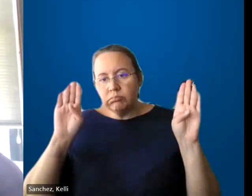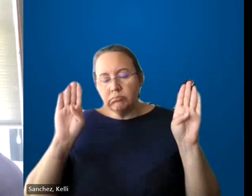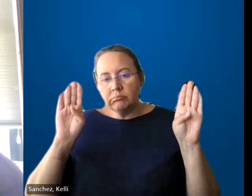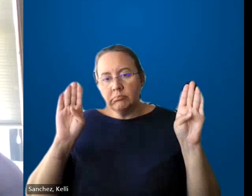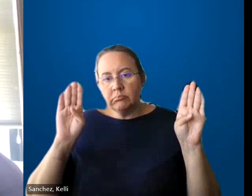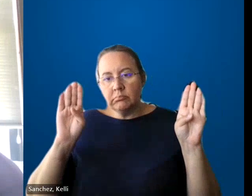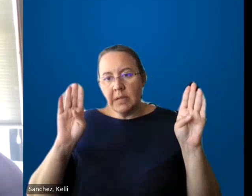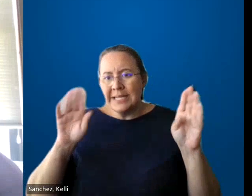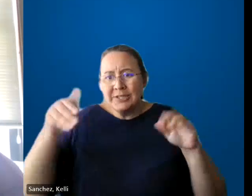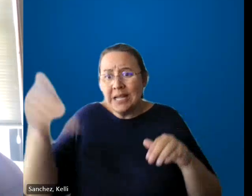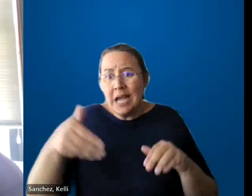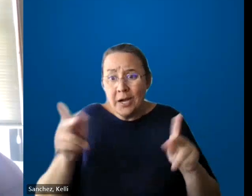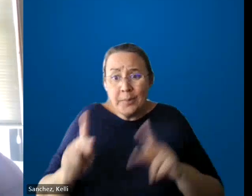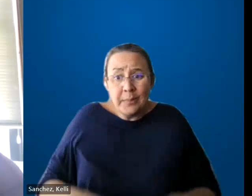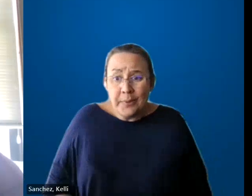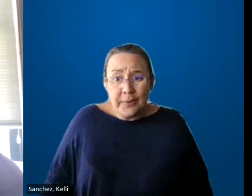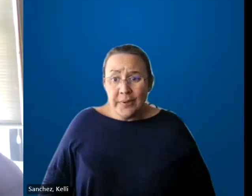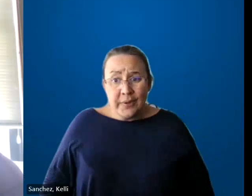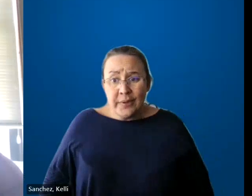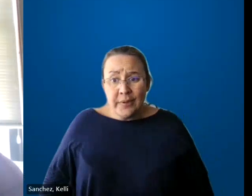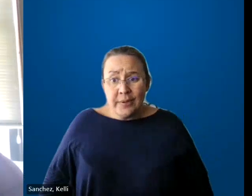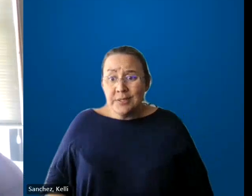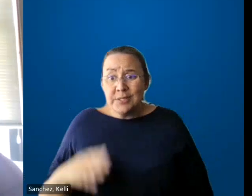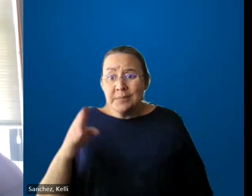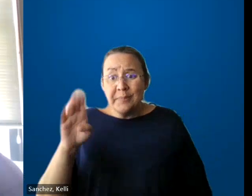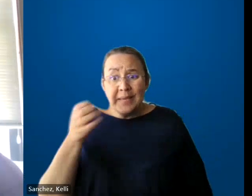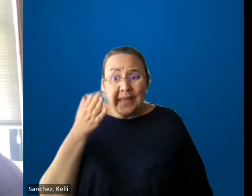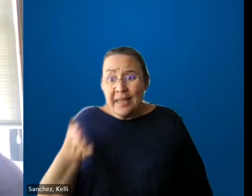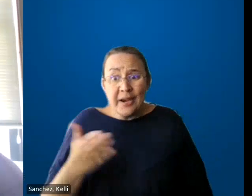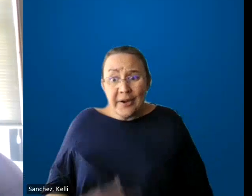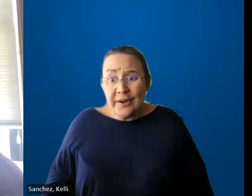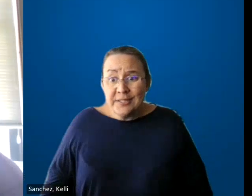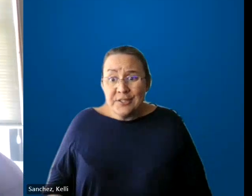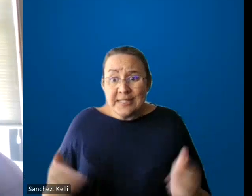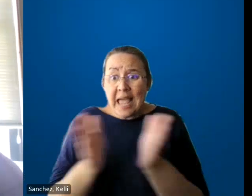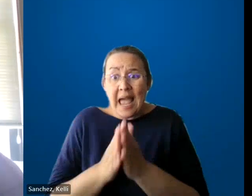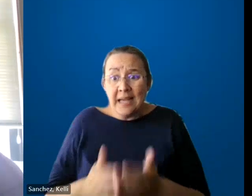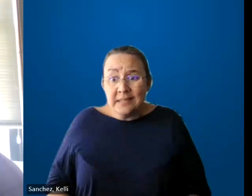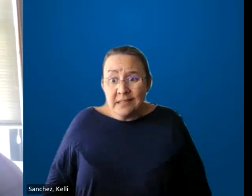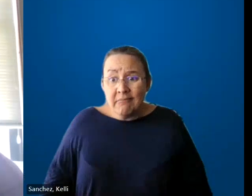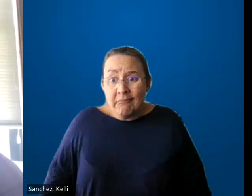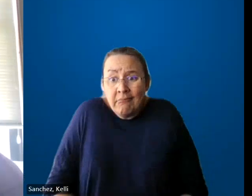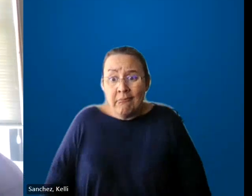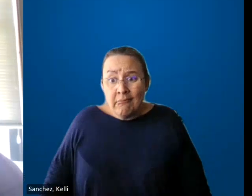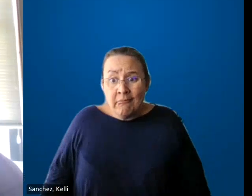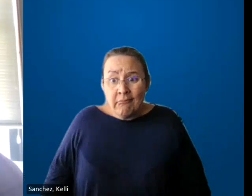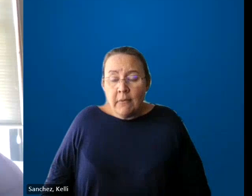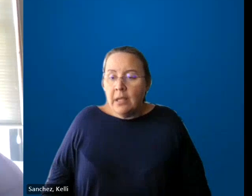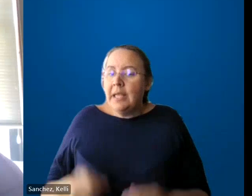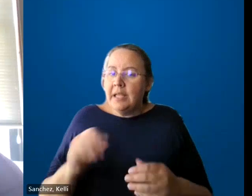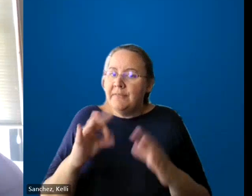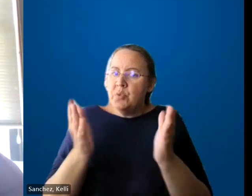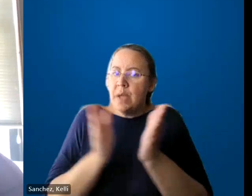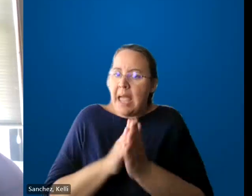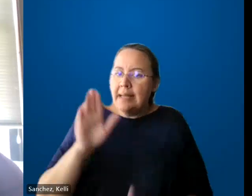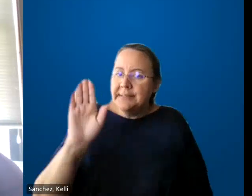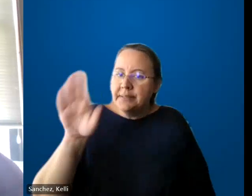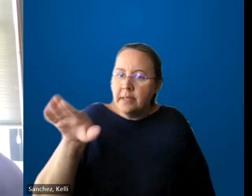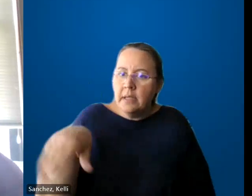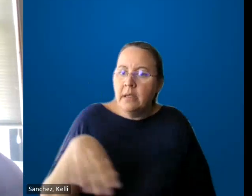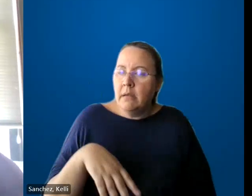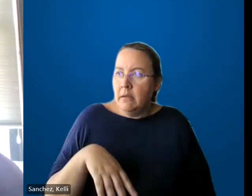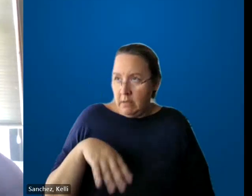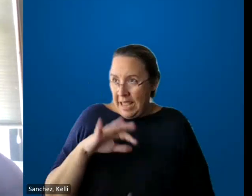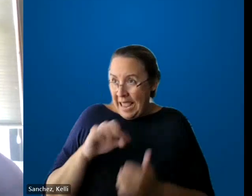people, be there for people. Asks, if you ask somebody how you can be there